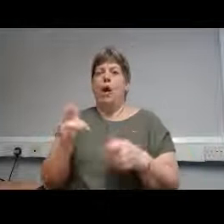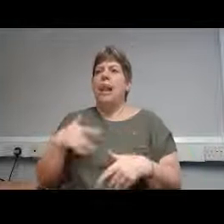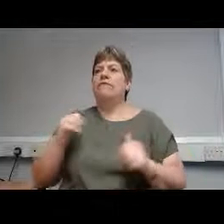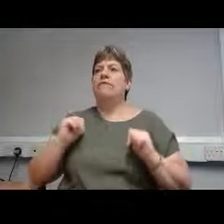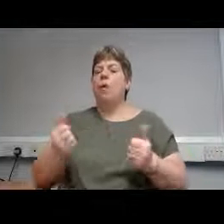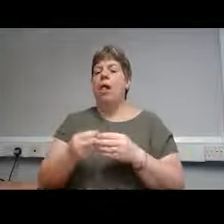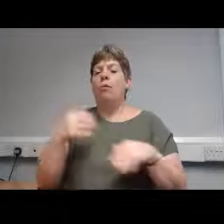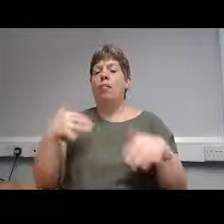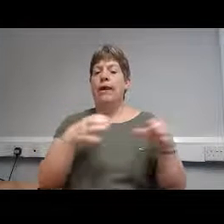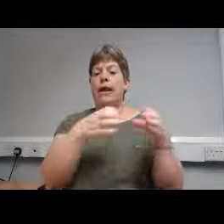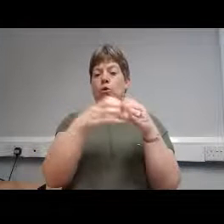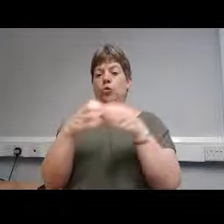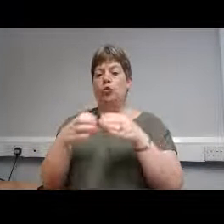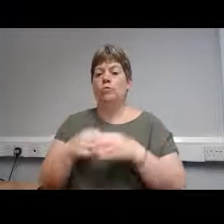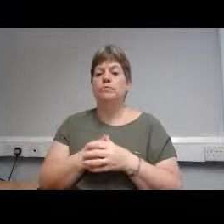Pain groups.